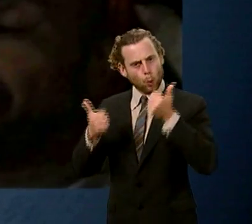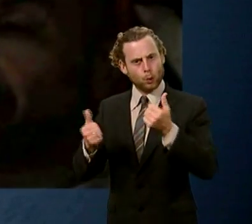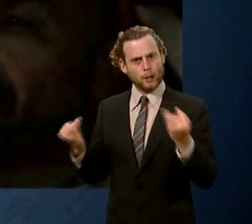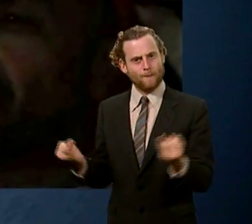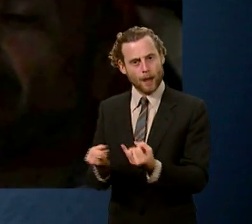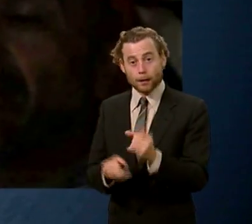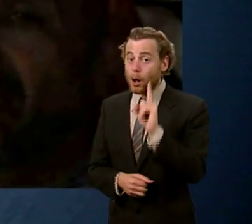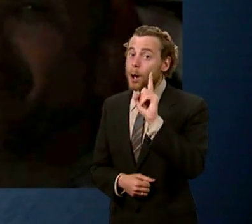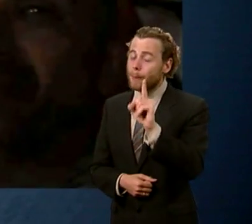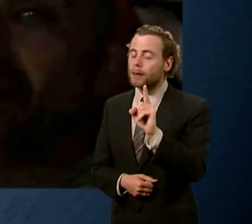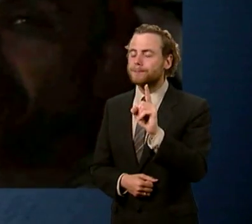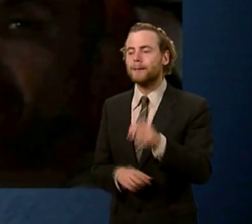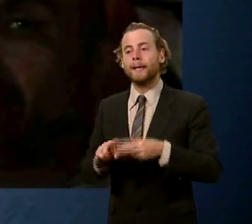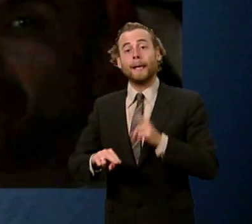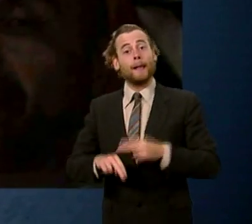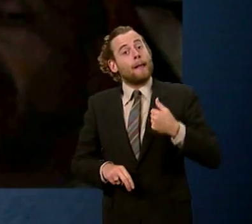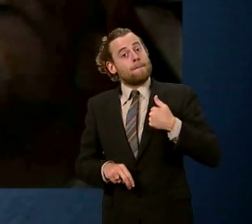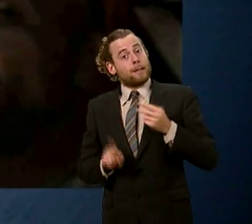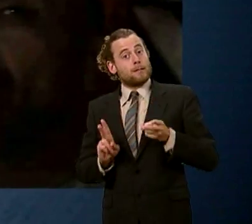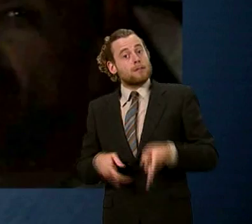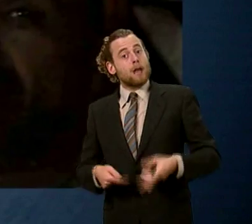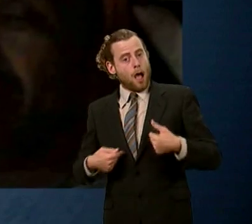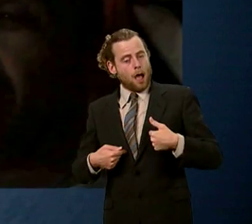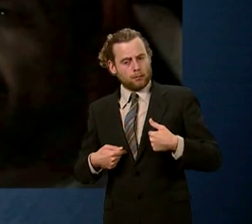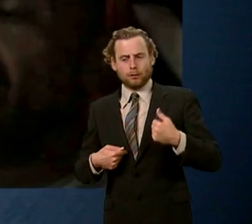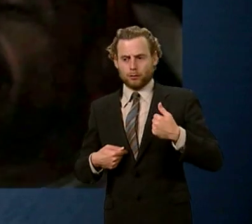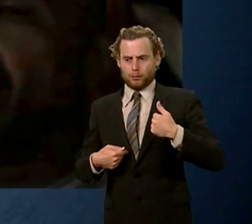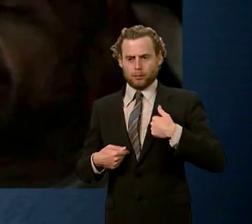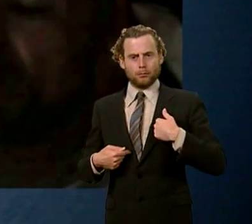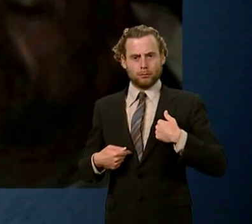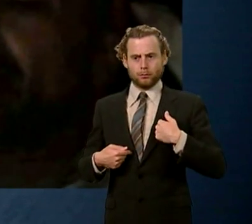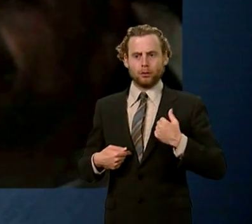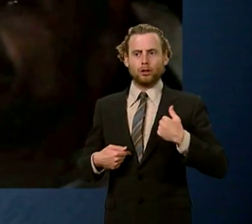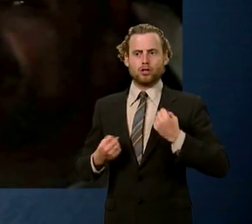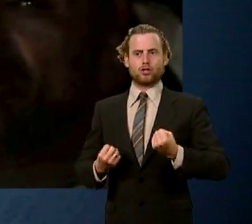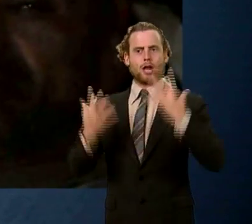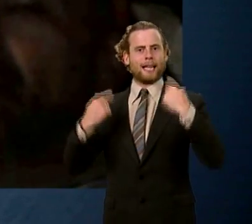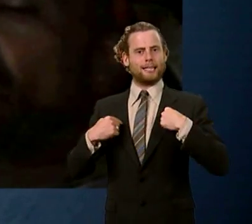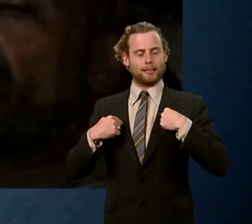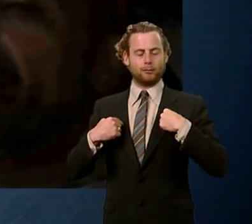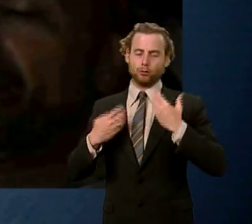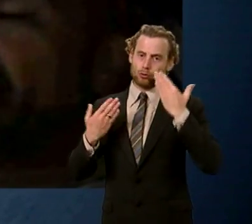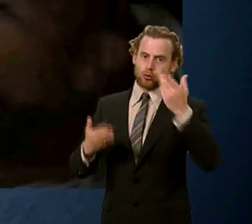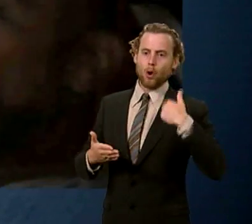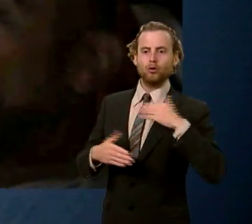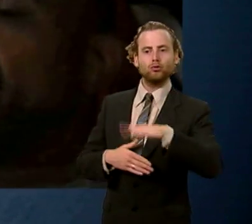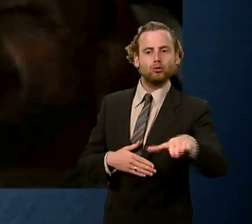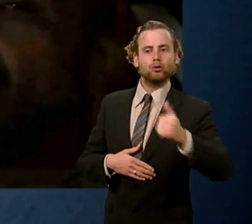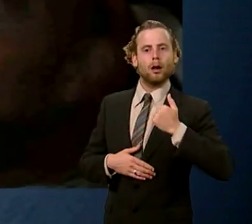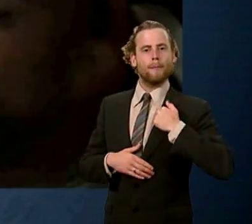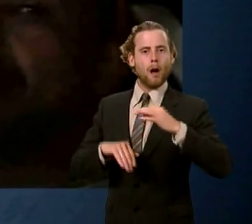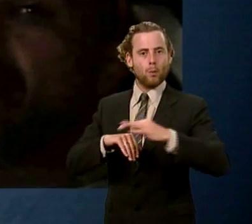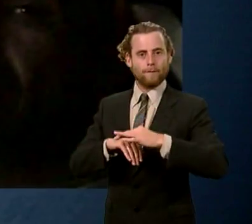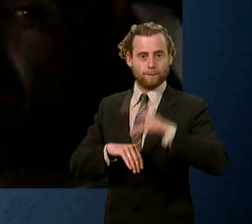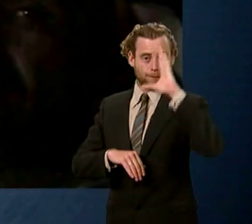But if I die as a shaheed, I just want to tell my children, my wife, that